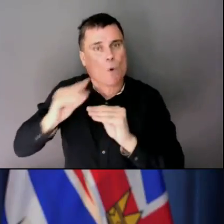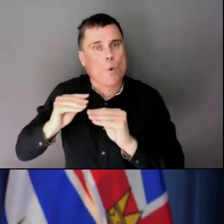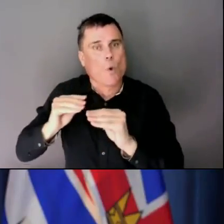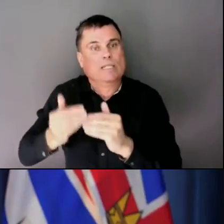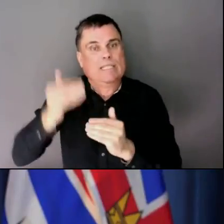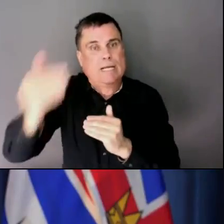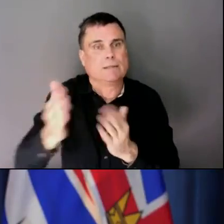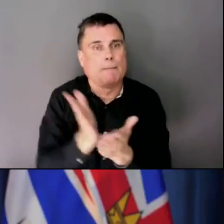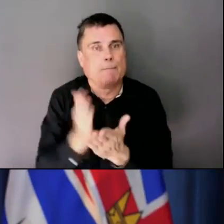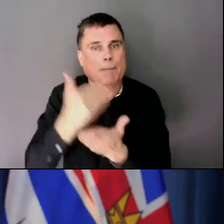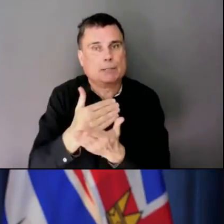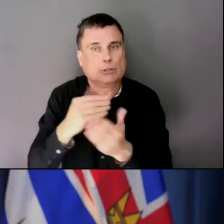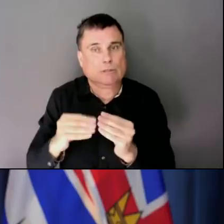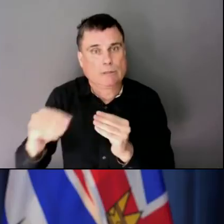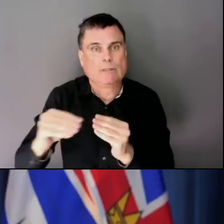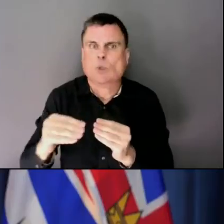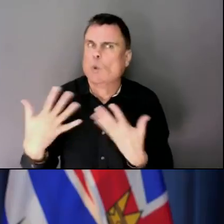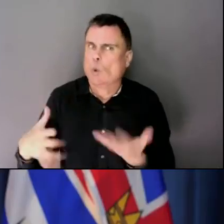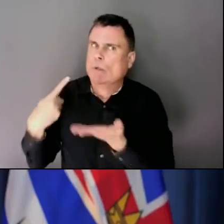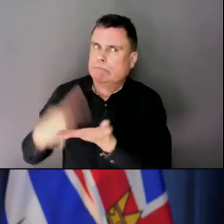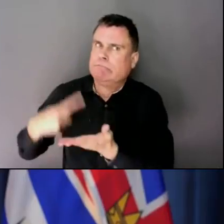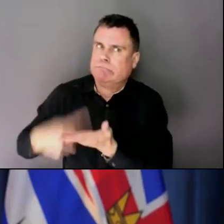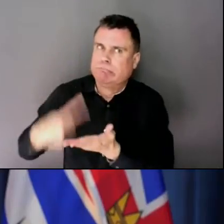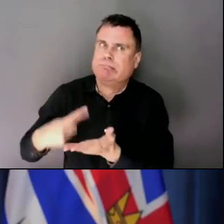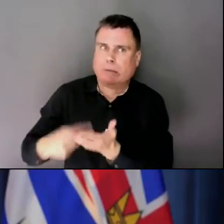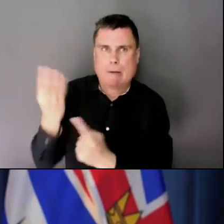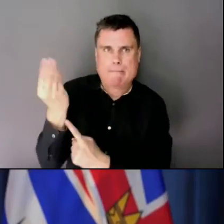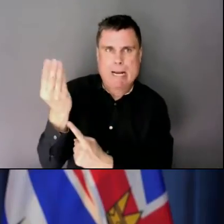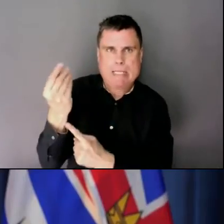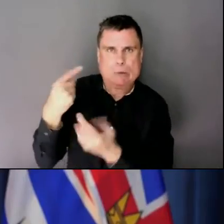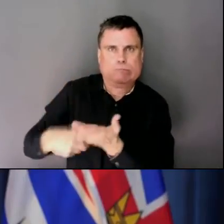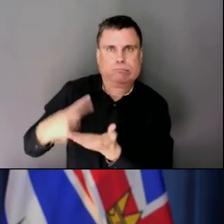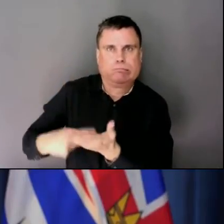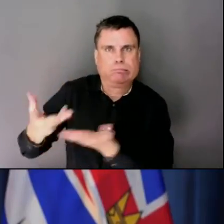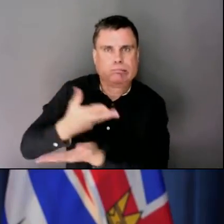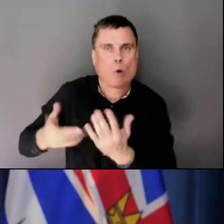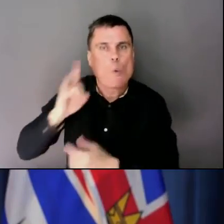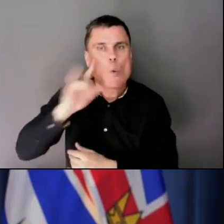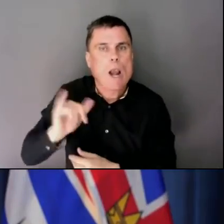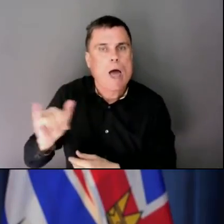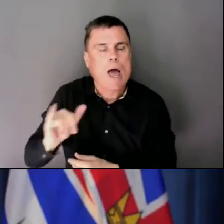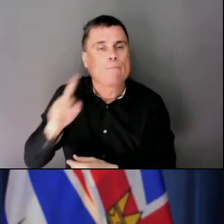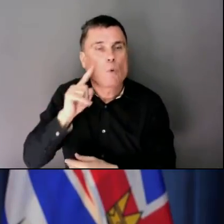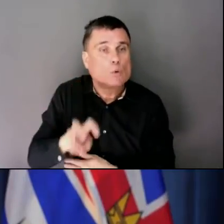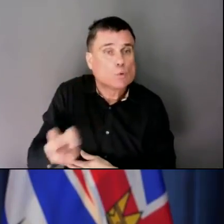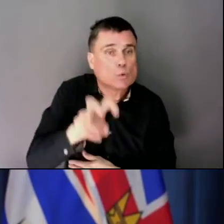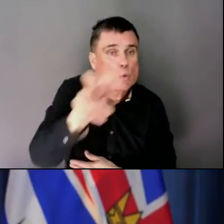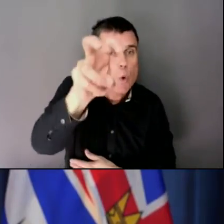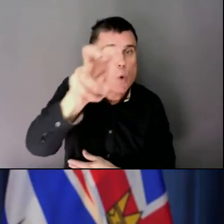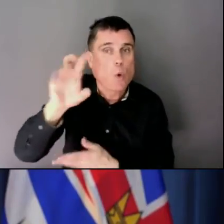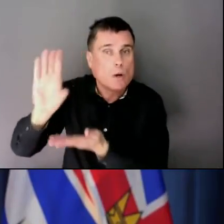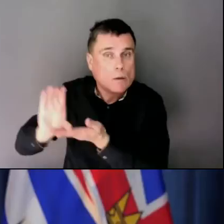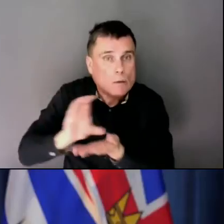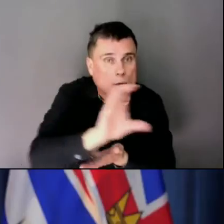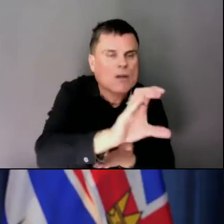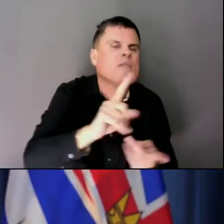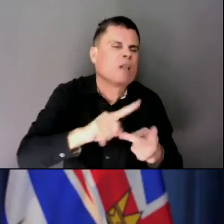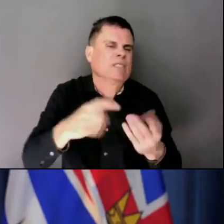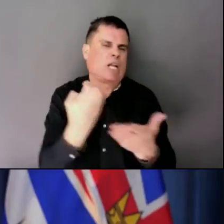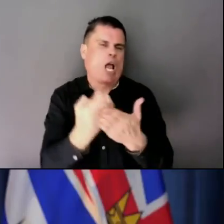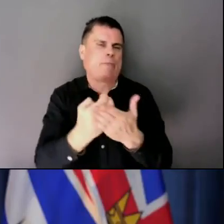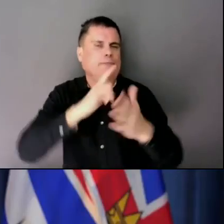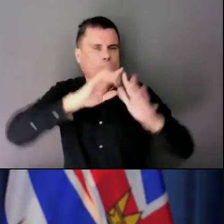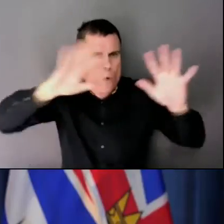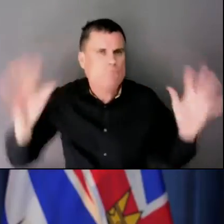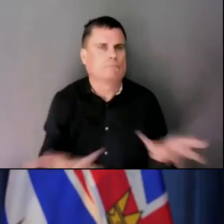week. And certainly tourism and the broader economy are absolutely critical to our maintaining our position